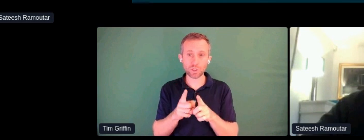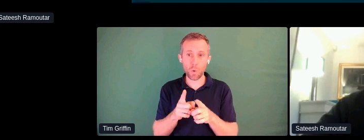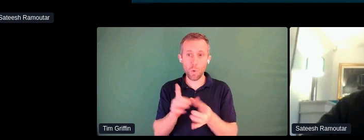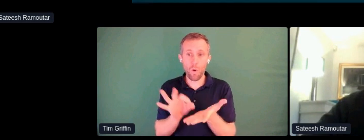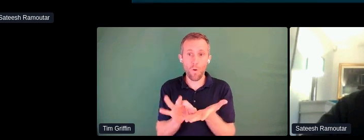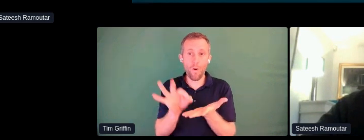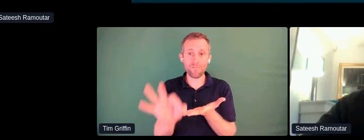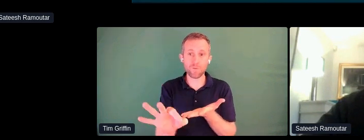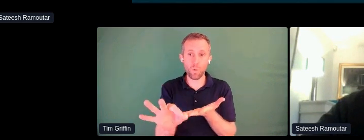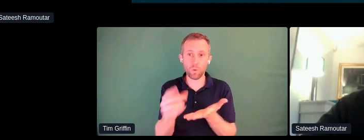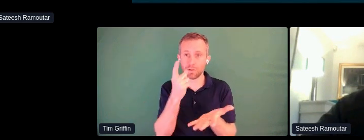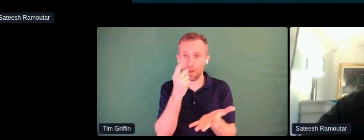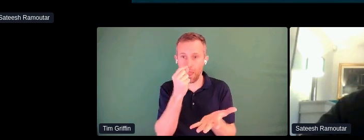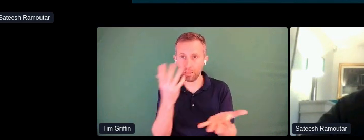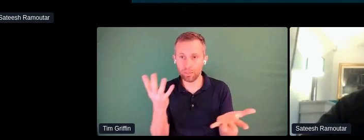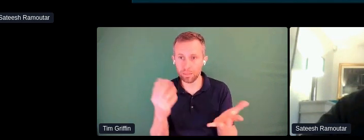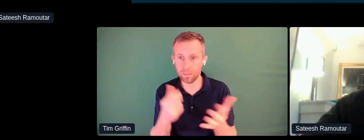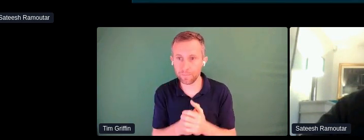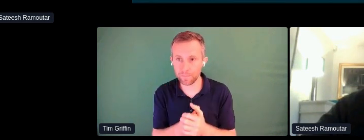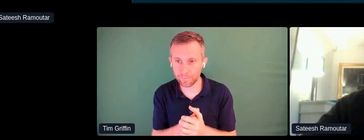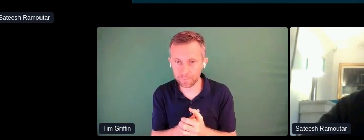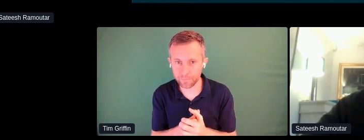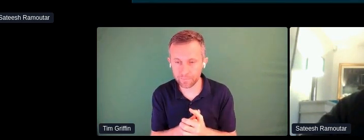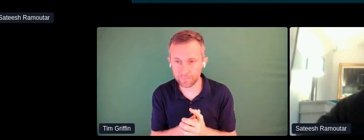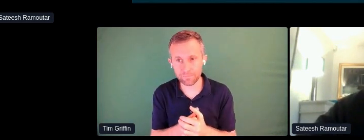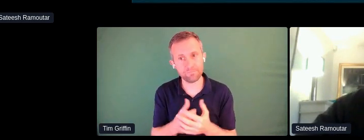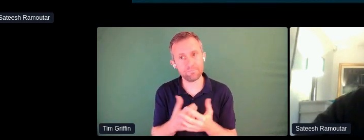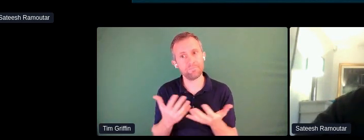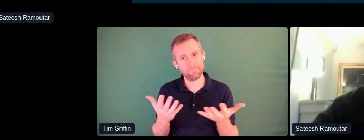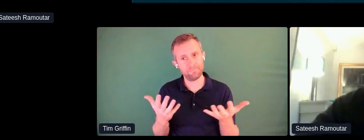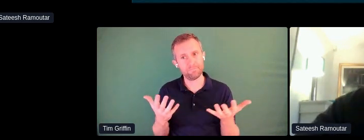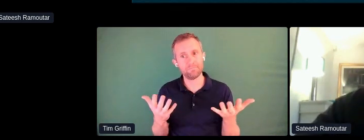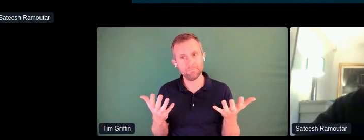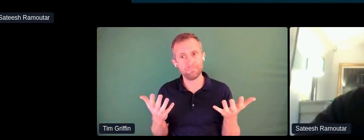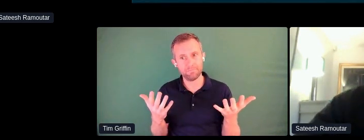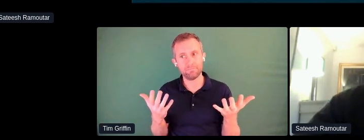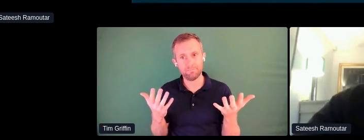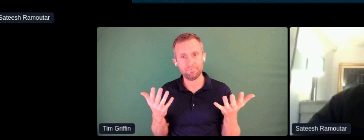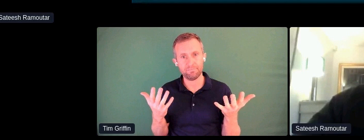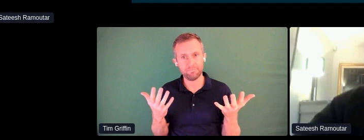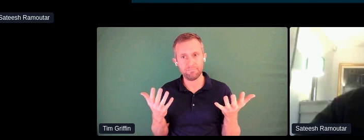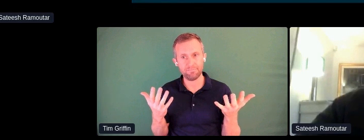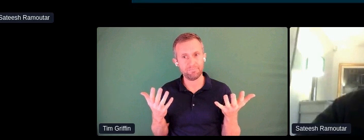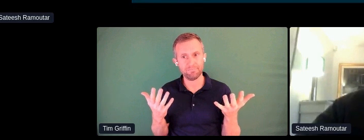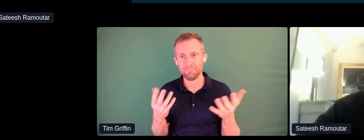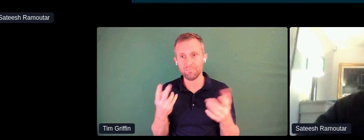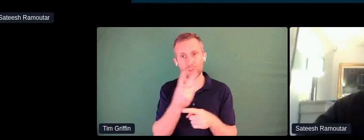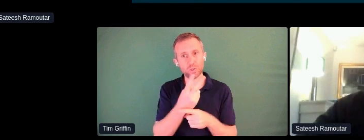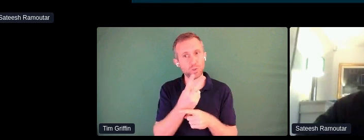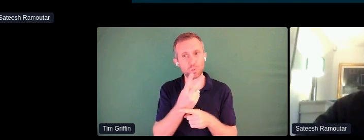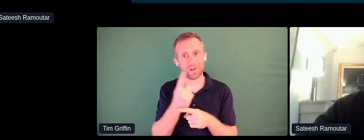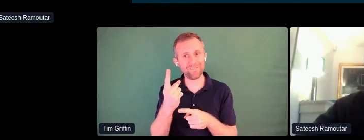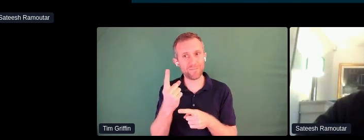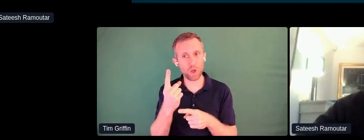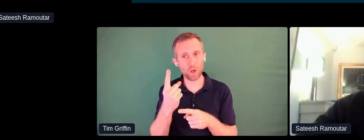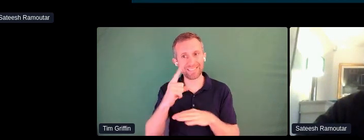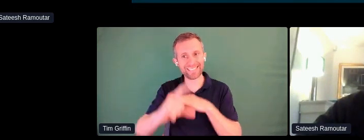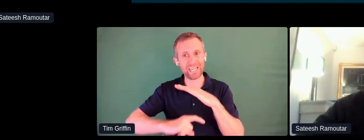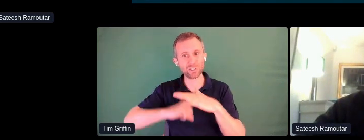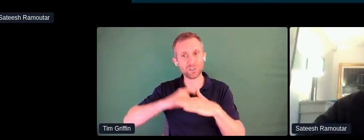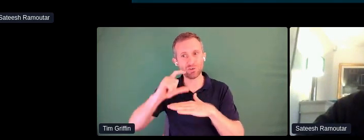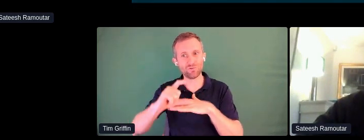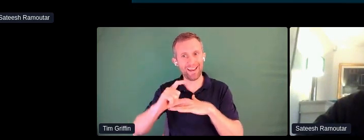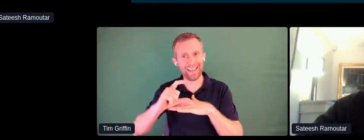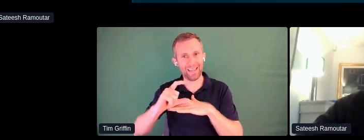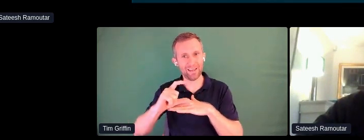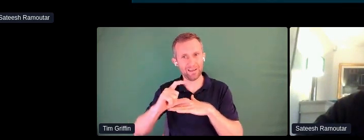important point. In this day and age, people shouldn't and often can't afford to pay a premium to have